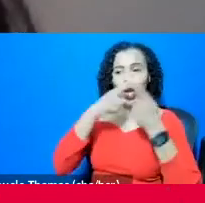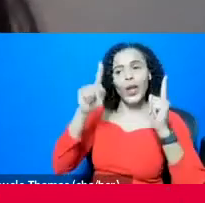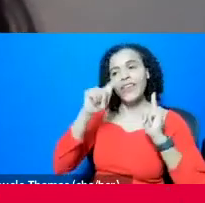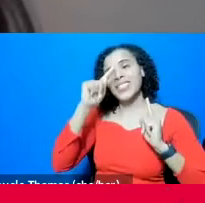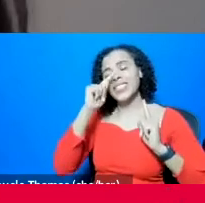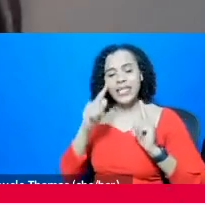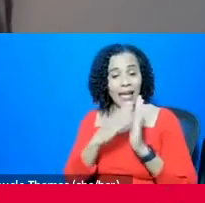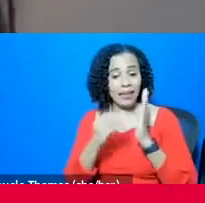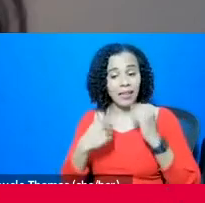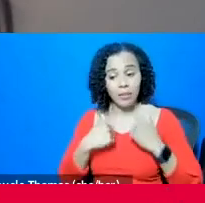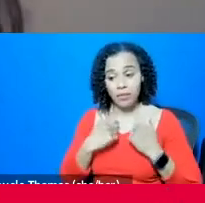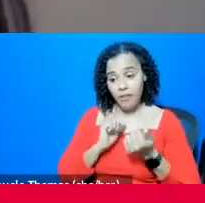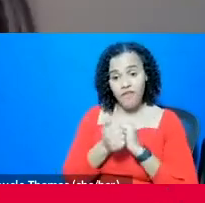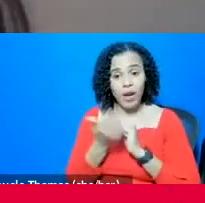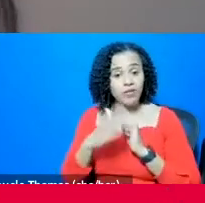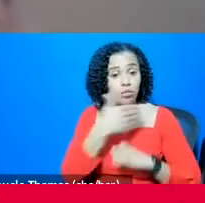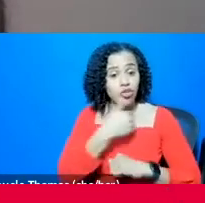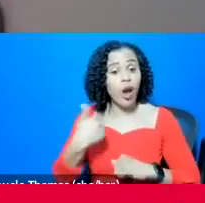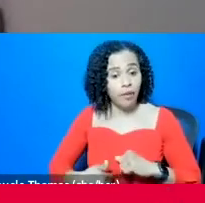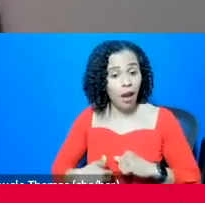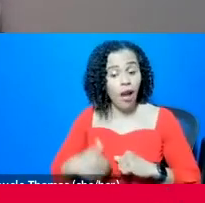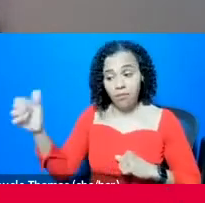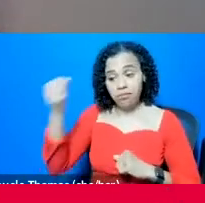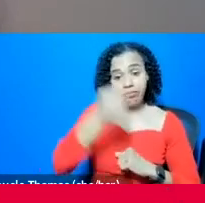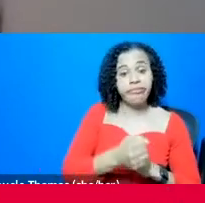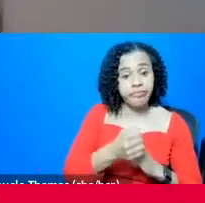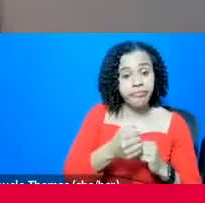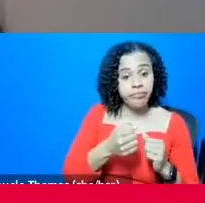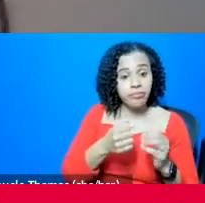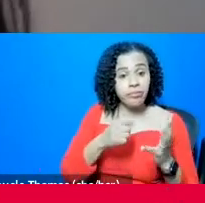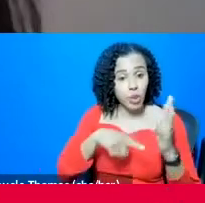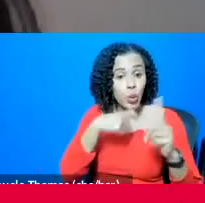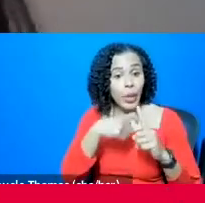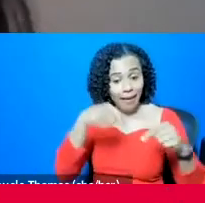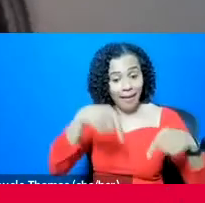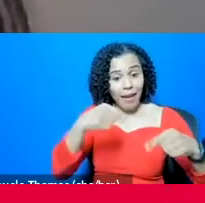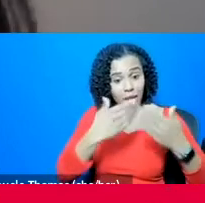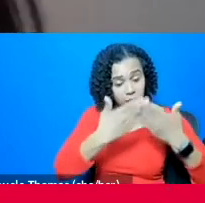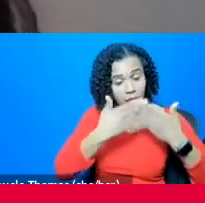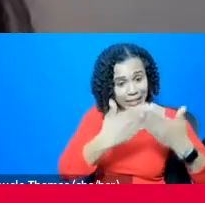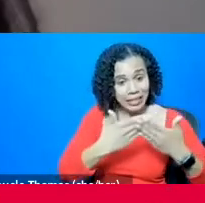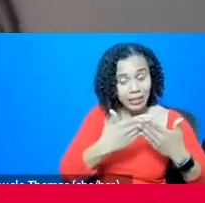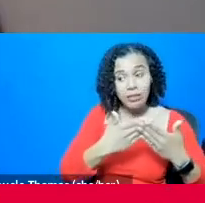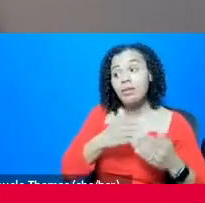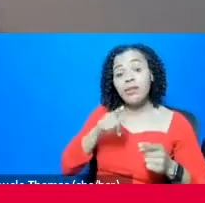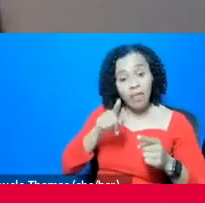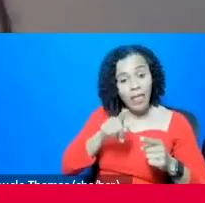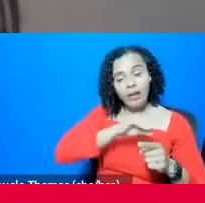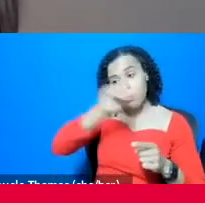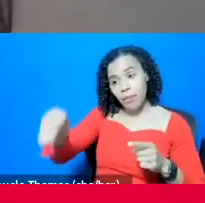China, for example, and they will automatically get put at the top of the job hiring list if it says they've come from a UK university, regardless if it's